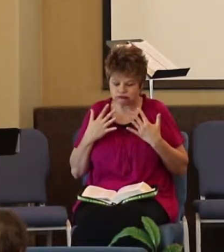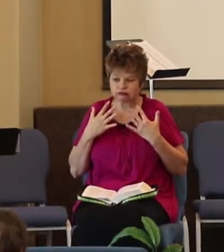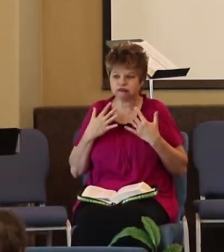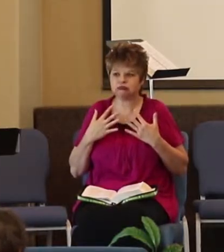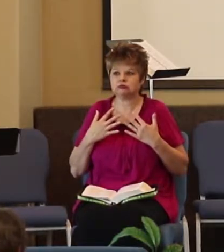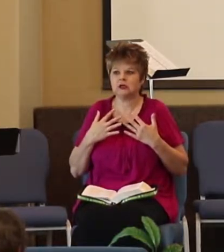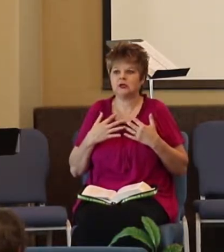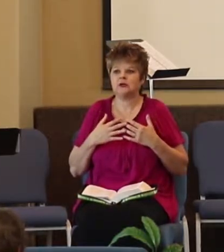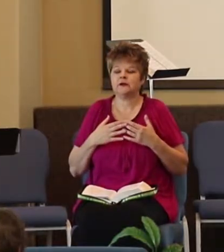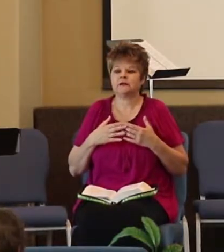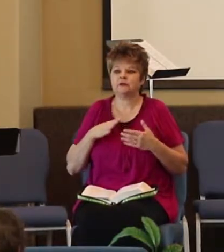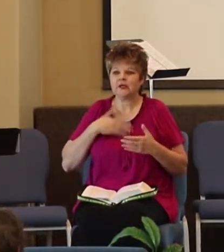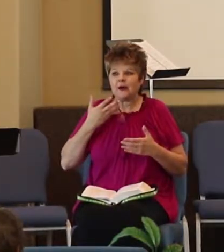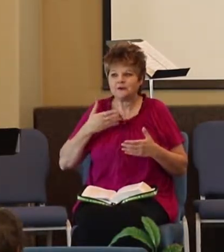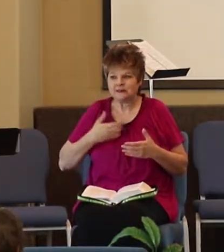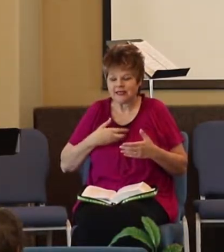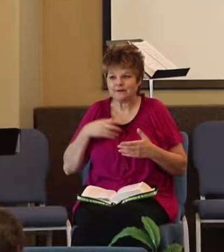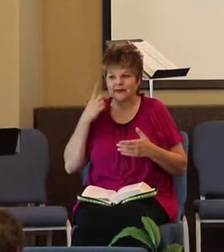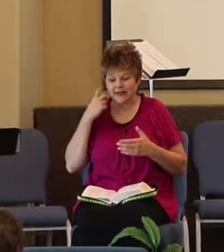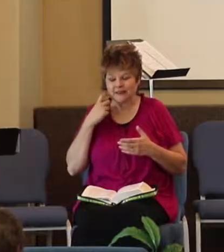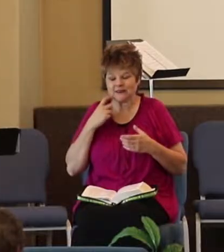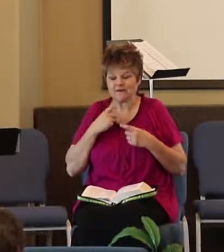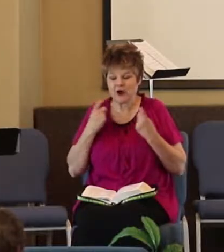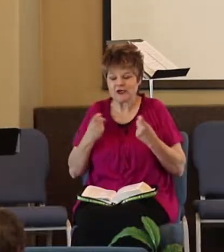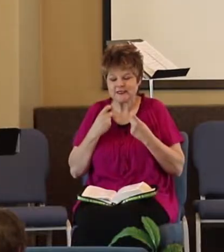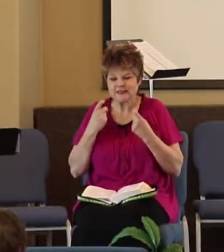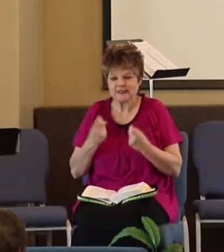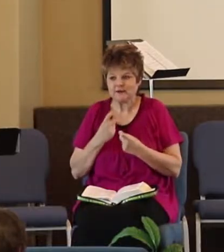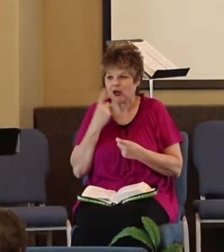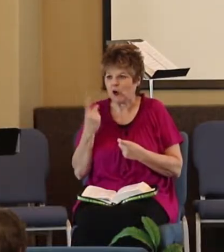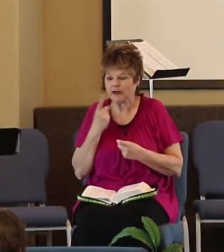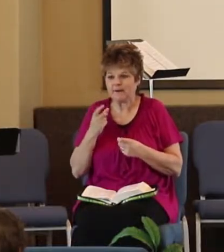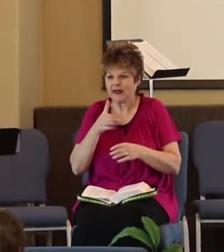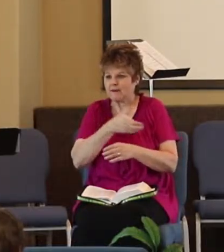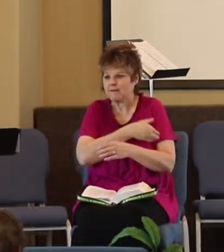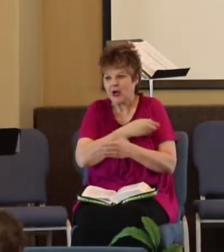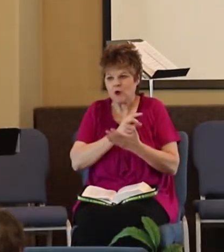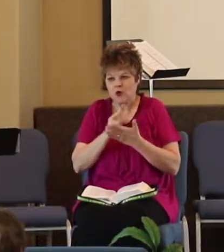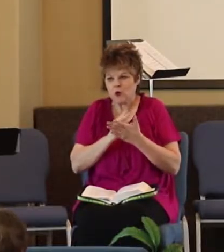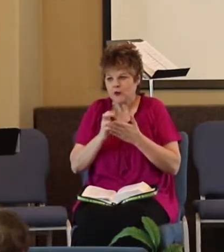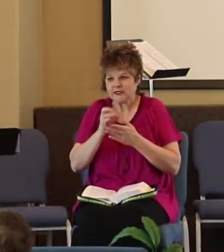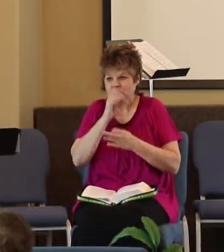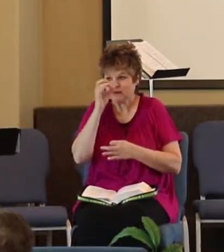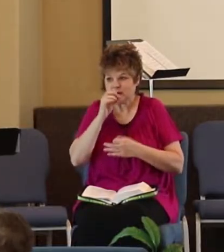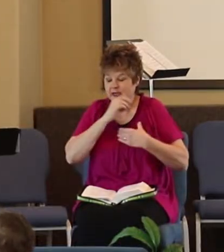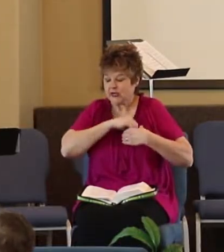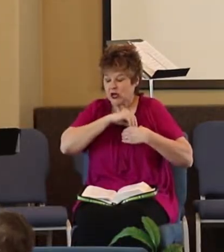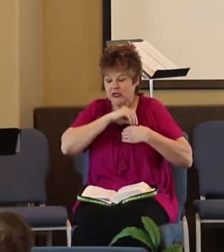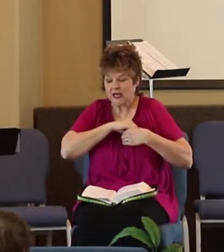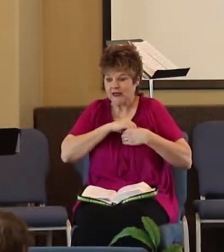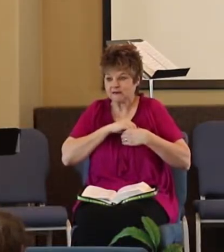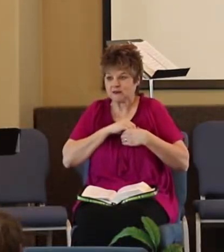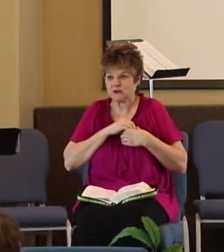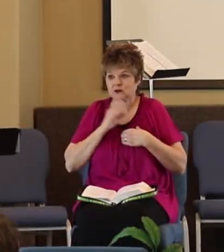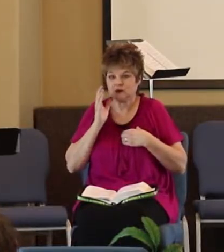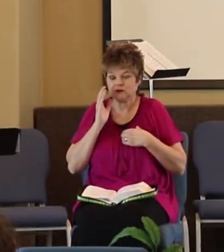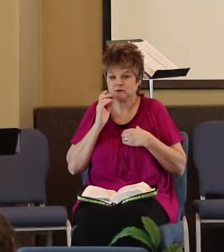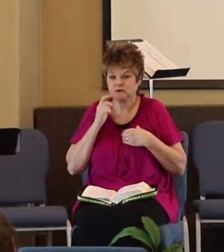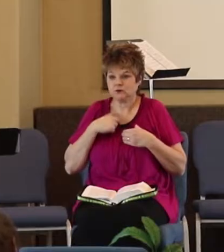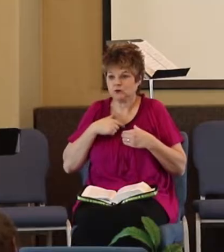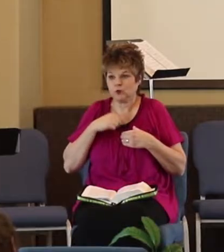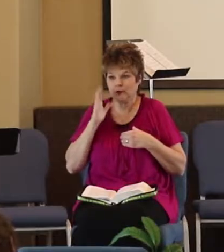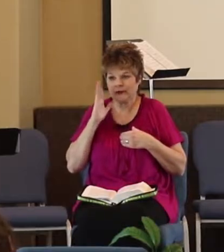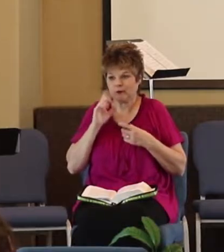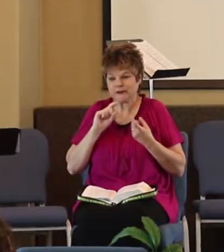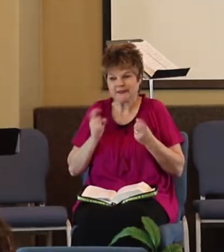grieve over our sin. But only by the power of the Holy Spirit in our lives are we going to be changed